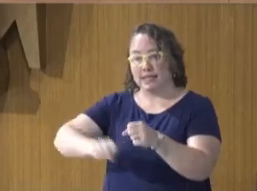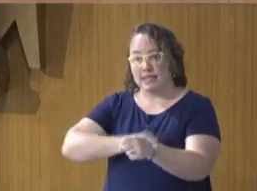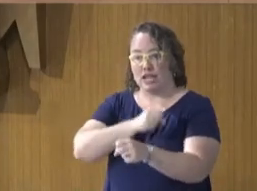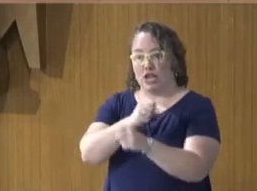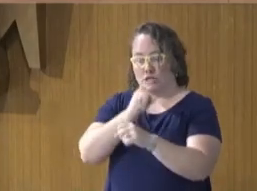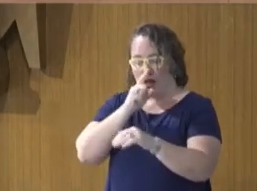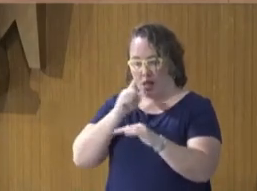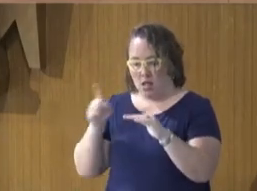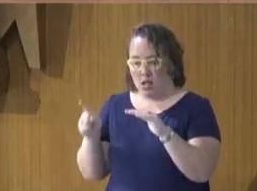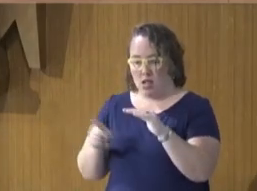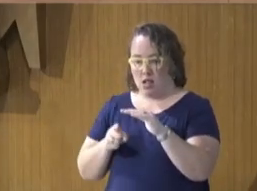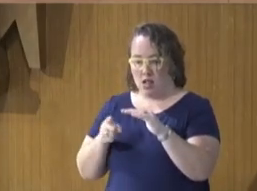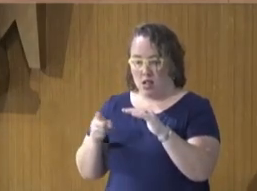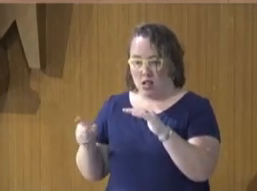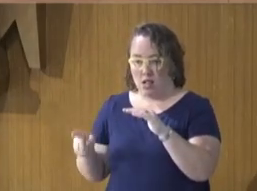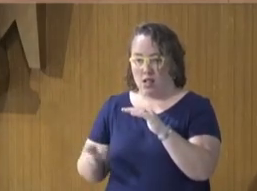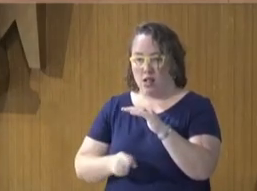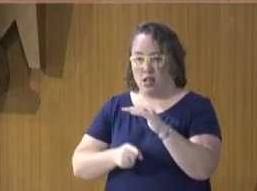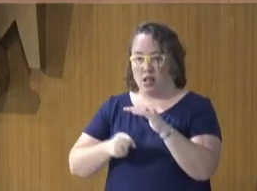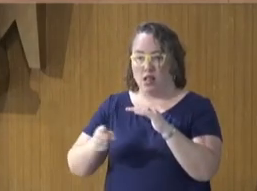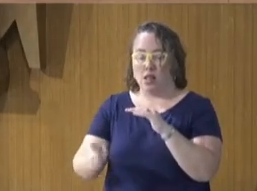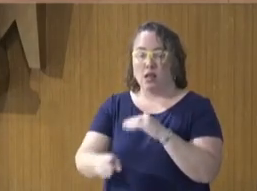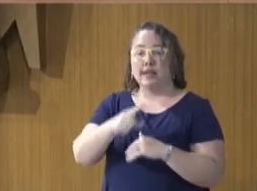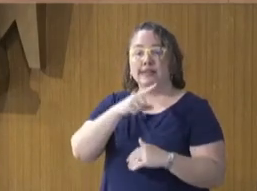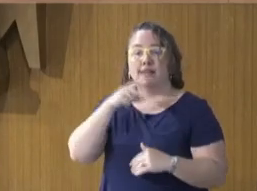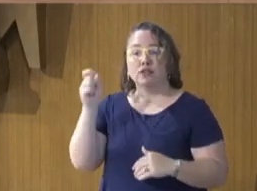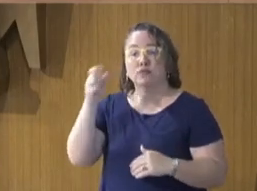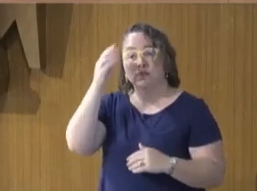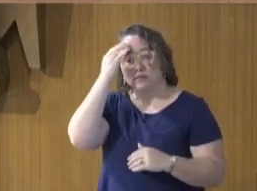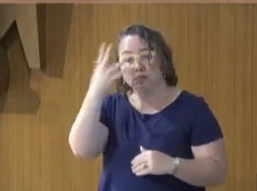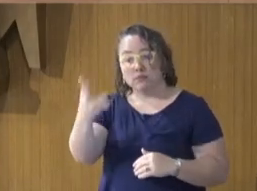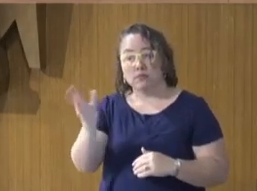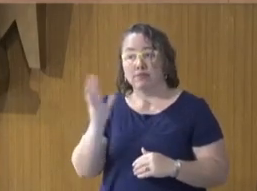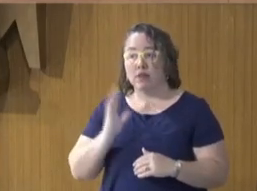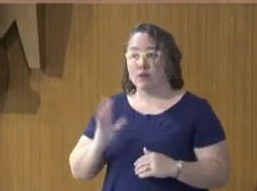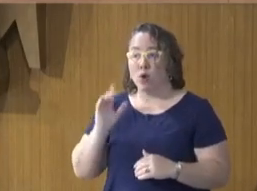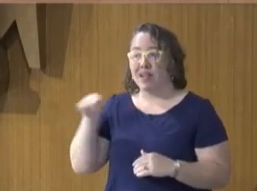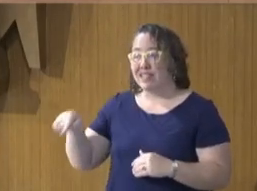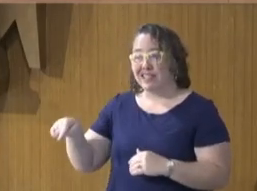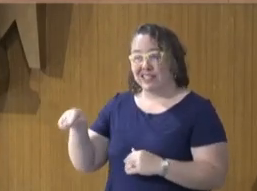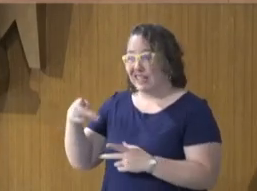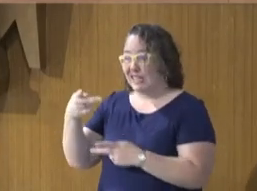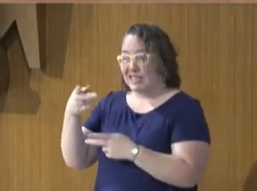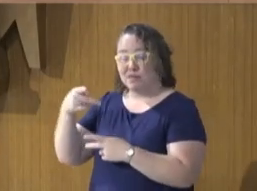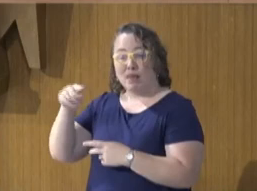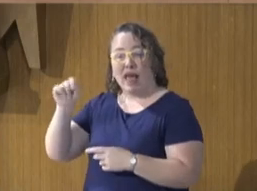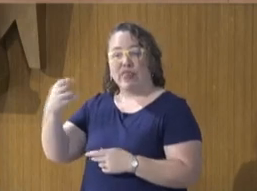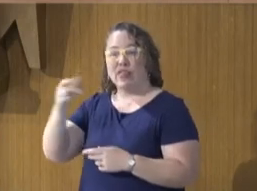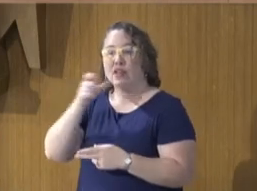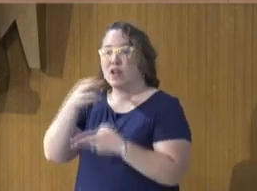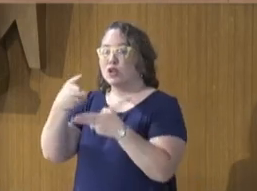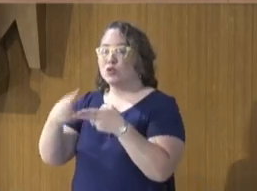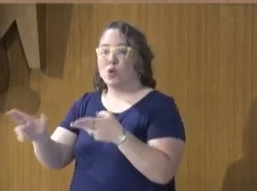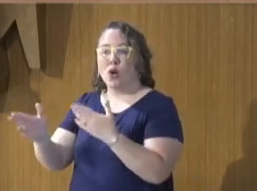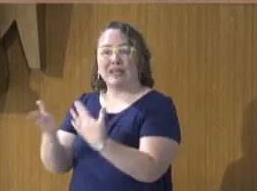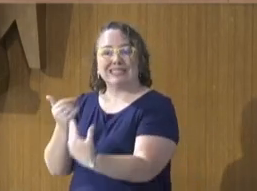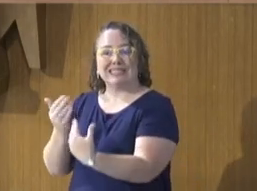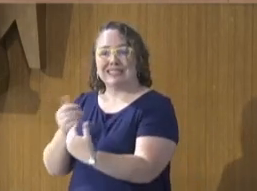in the desert to reach the promised land. So I told you, this path is not short and it is not easy.